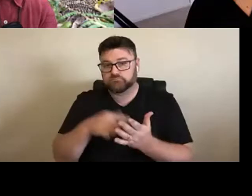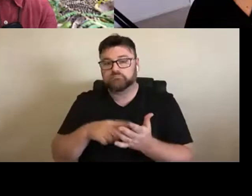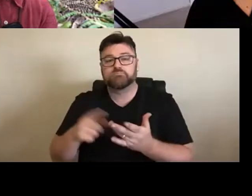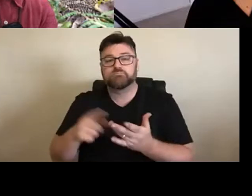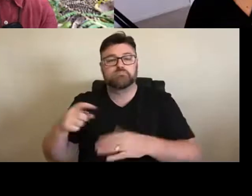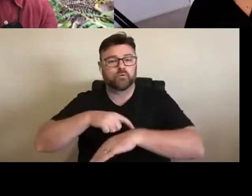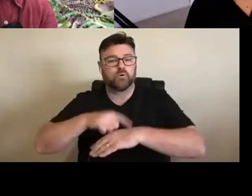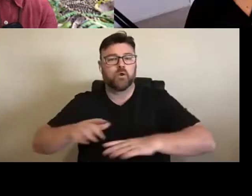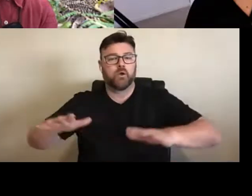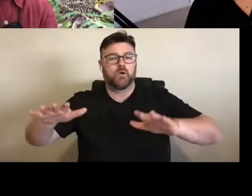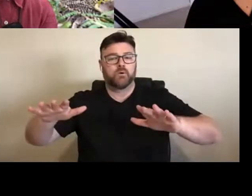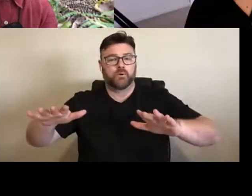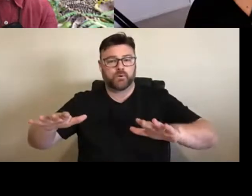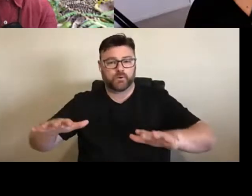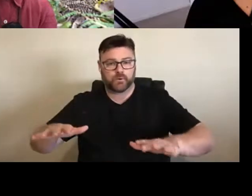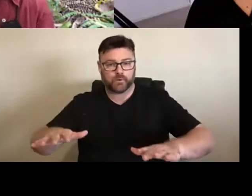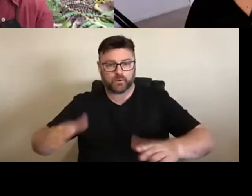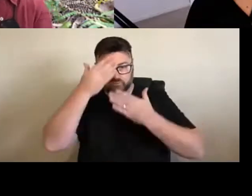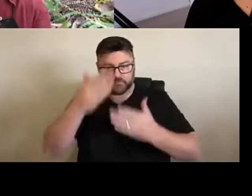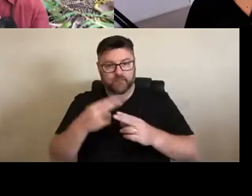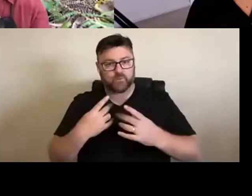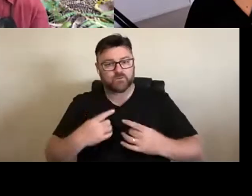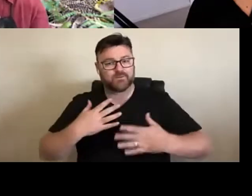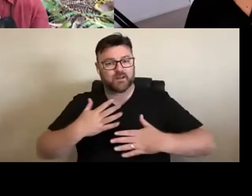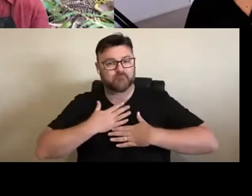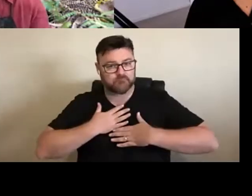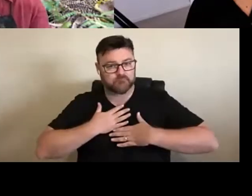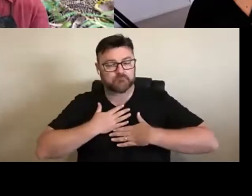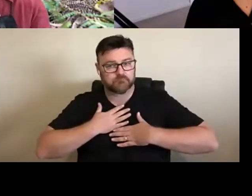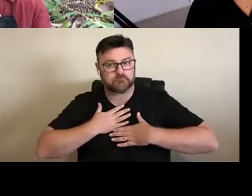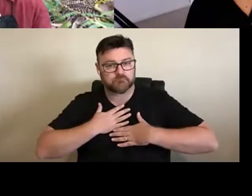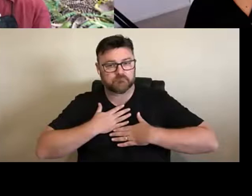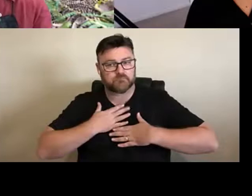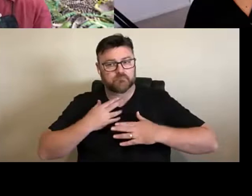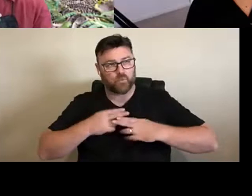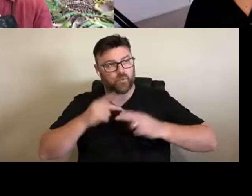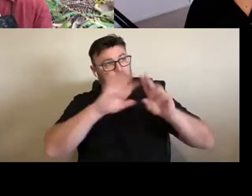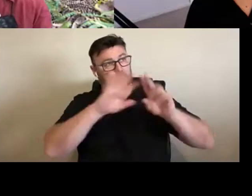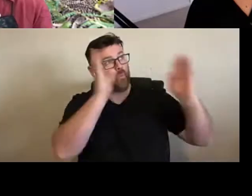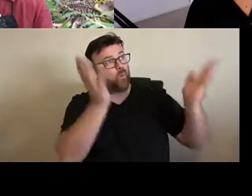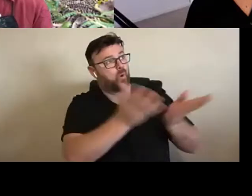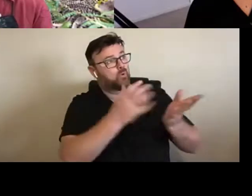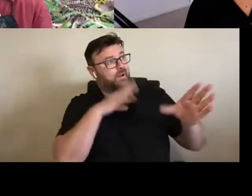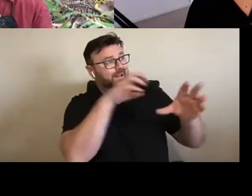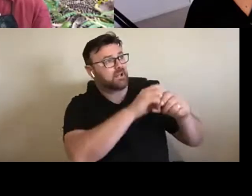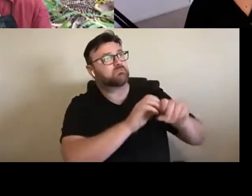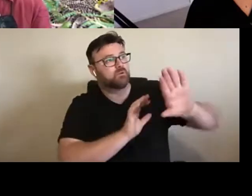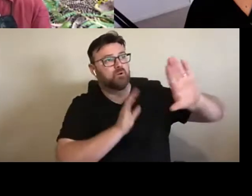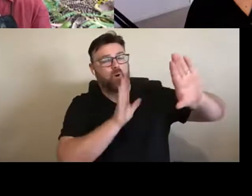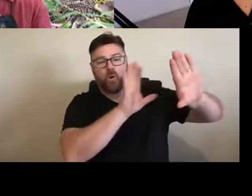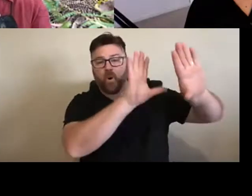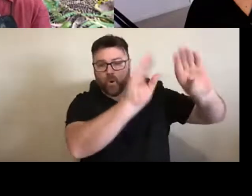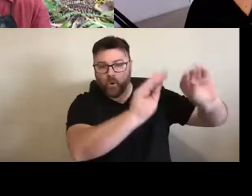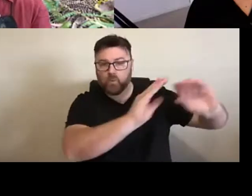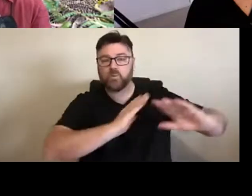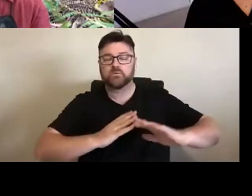to respect for self in the world that we live in, you know, and crafting that important space between